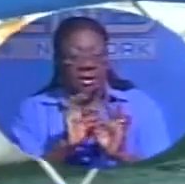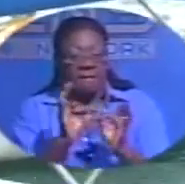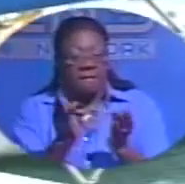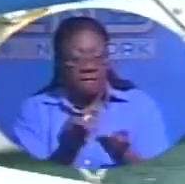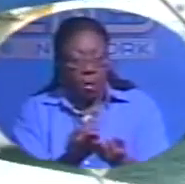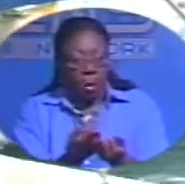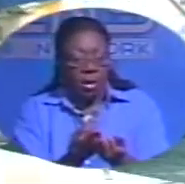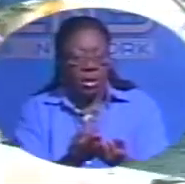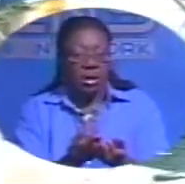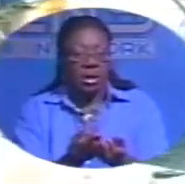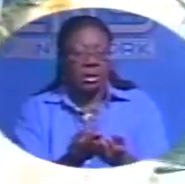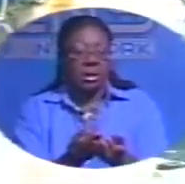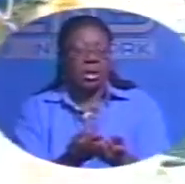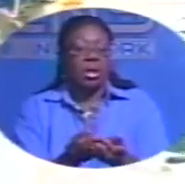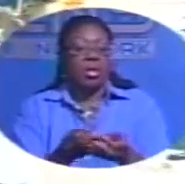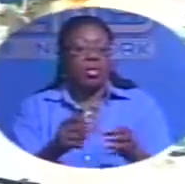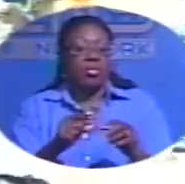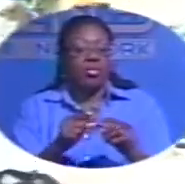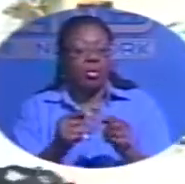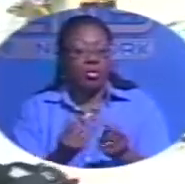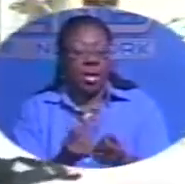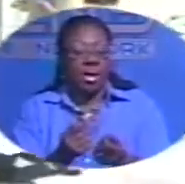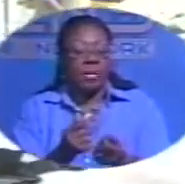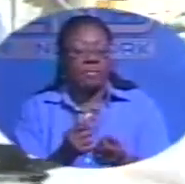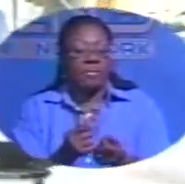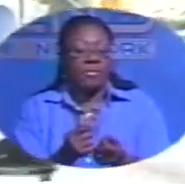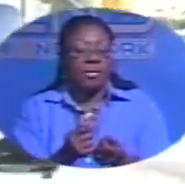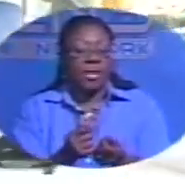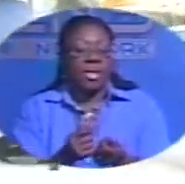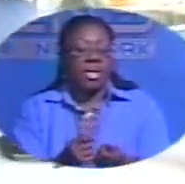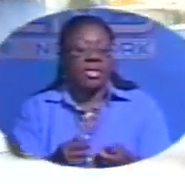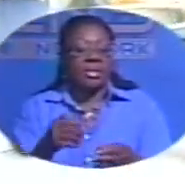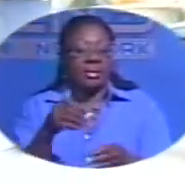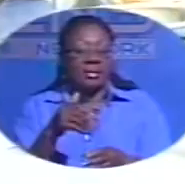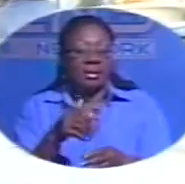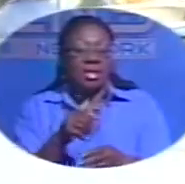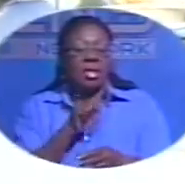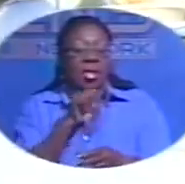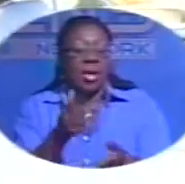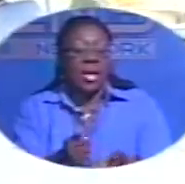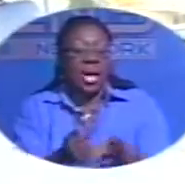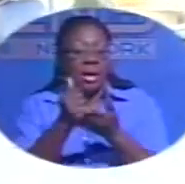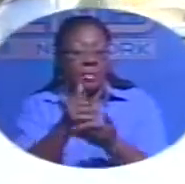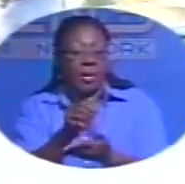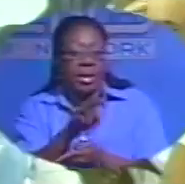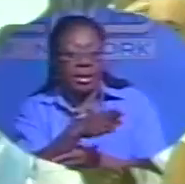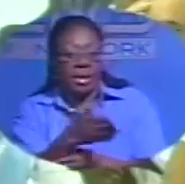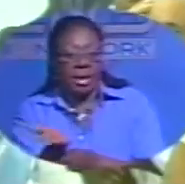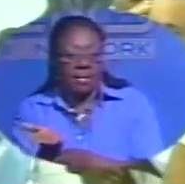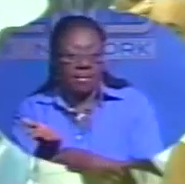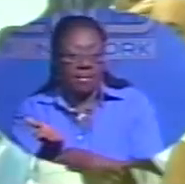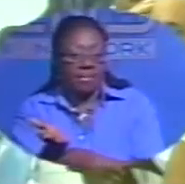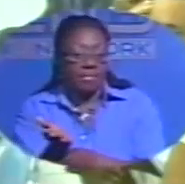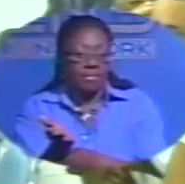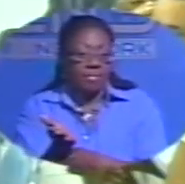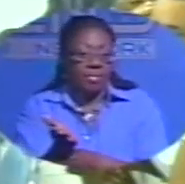Minister V. Alfred Gray the Defense Force is steeped in corruption, oftentimes aiding the Dominicans.